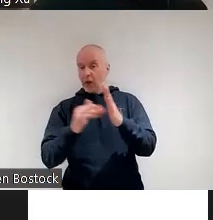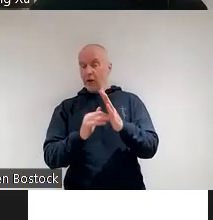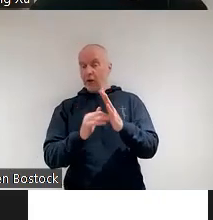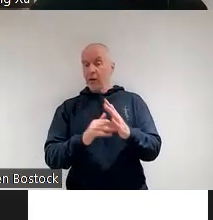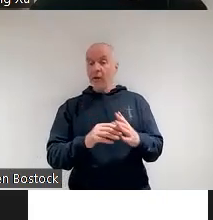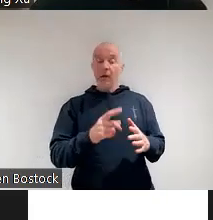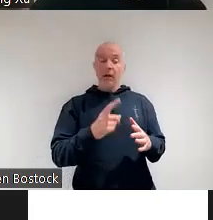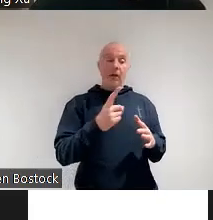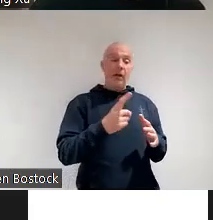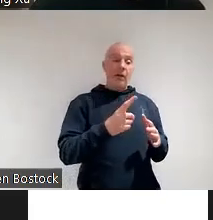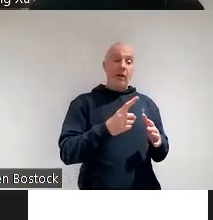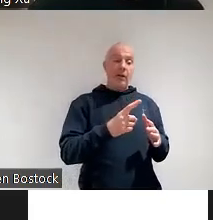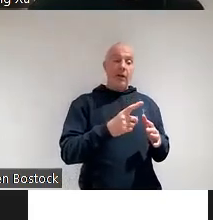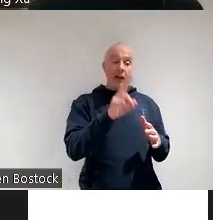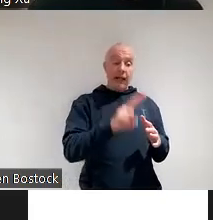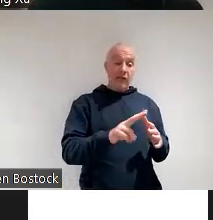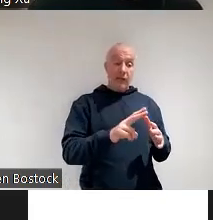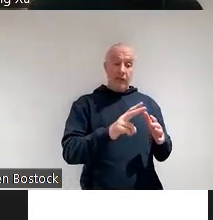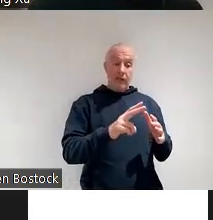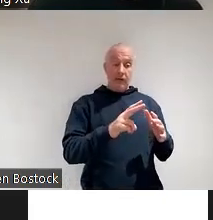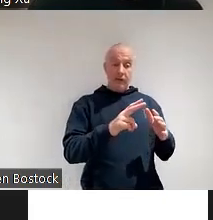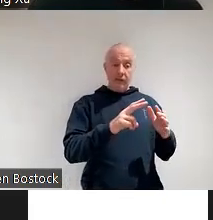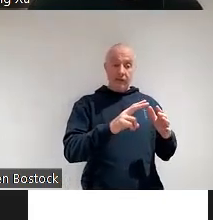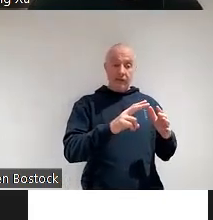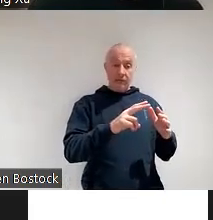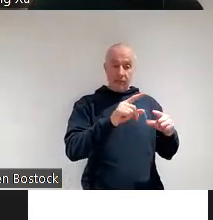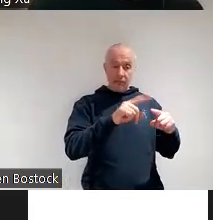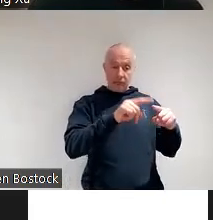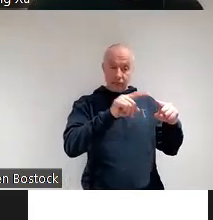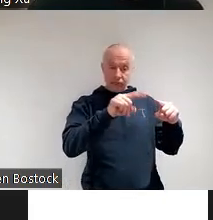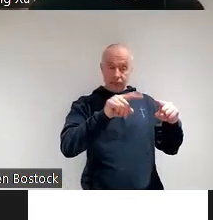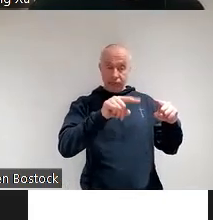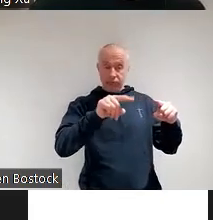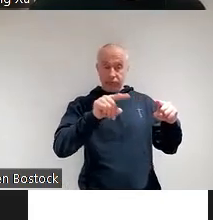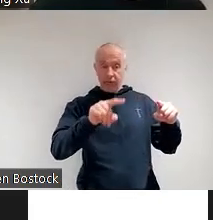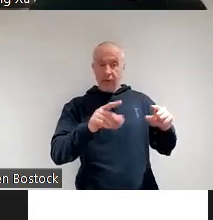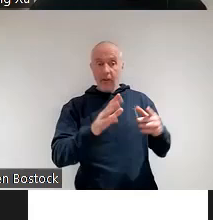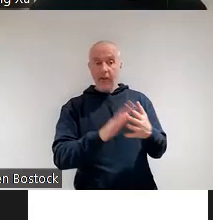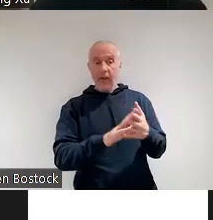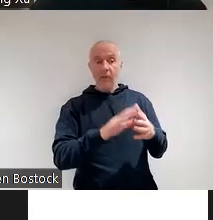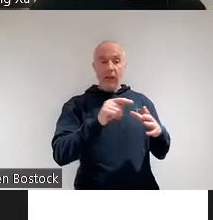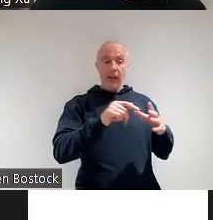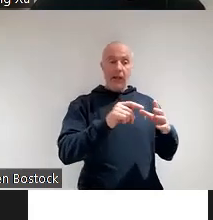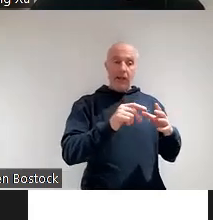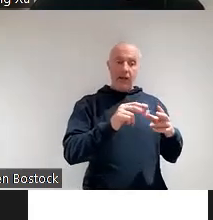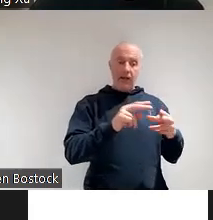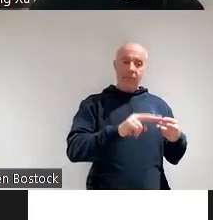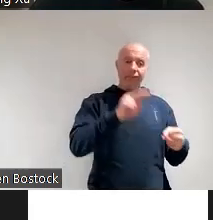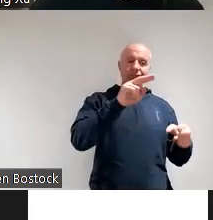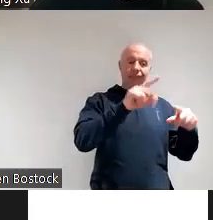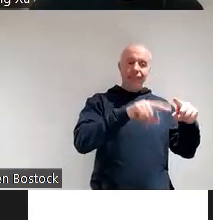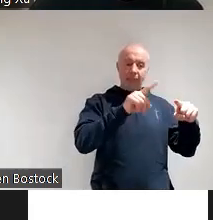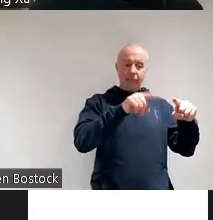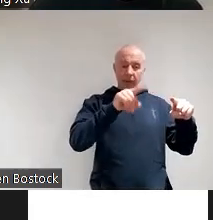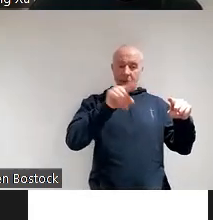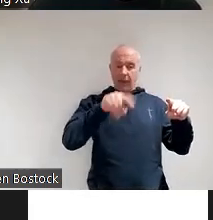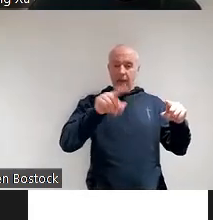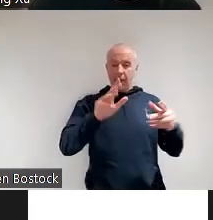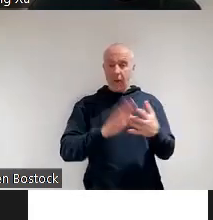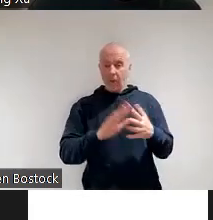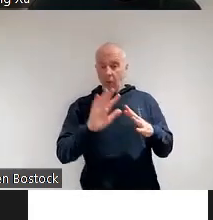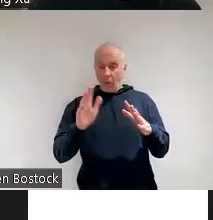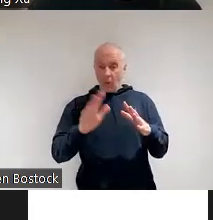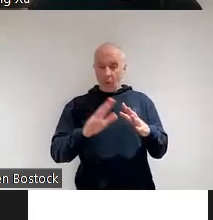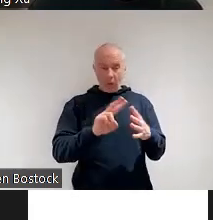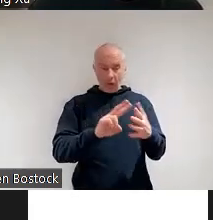the power electronics as small as possible, then they start to increase the frequency. So all the devices has been constantly switching